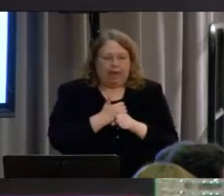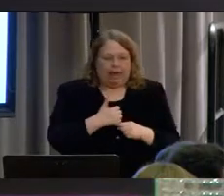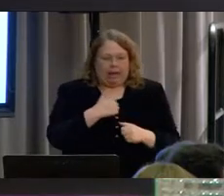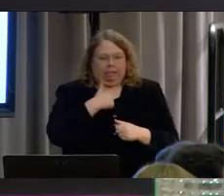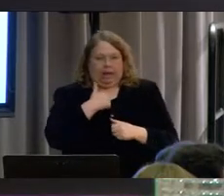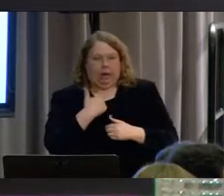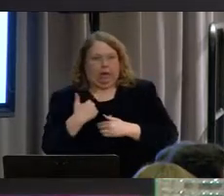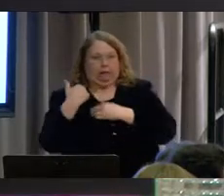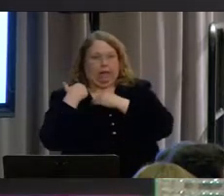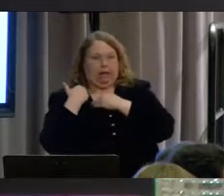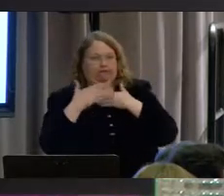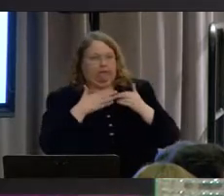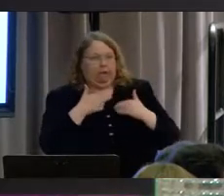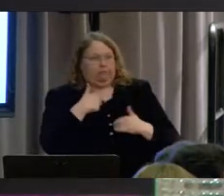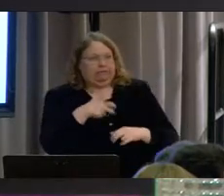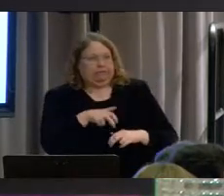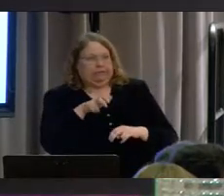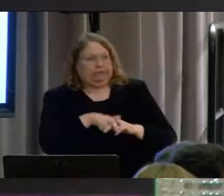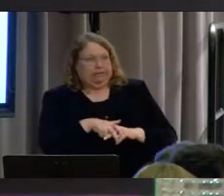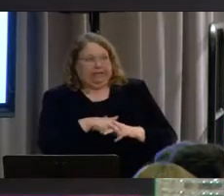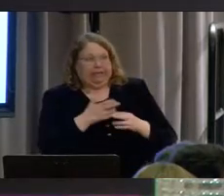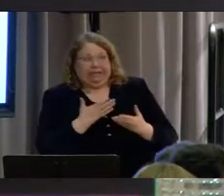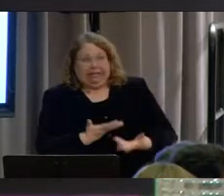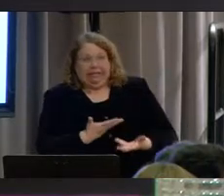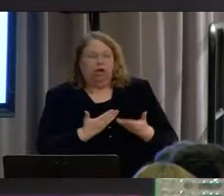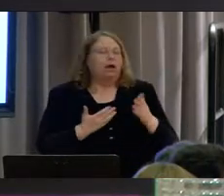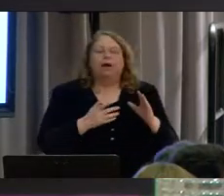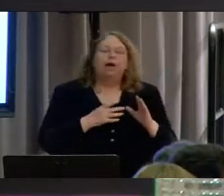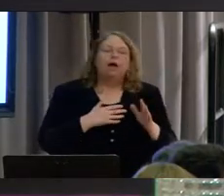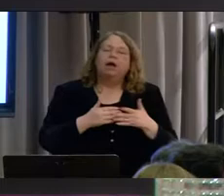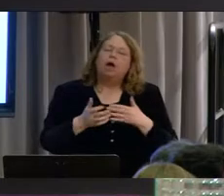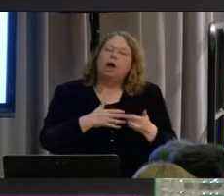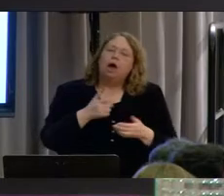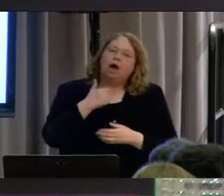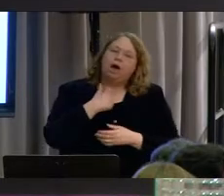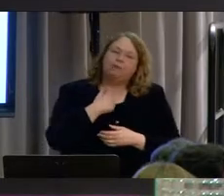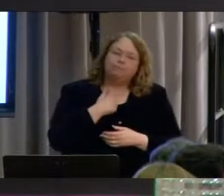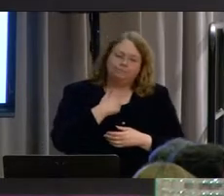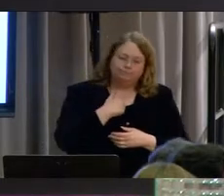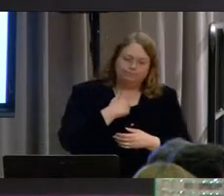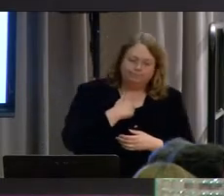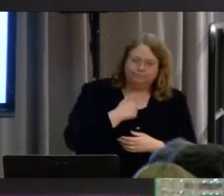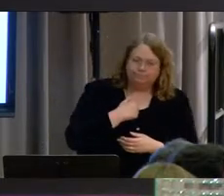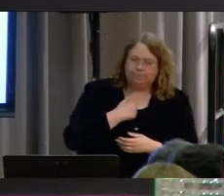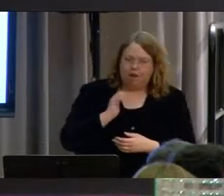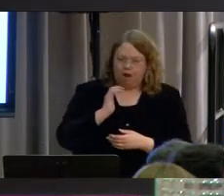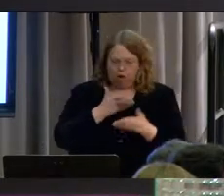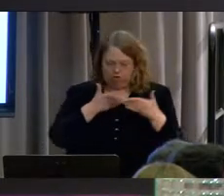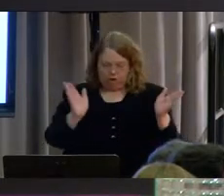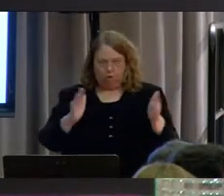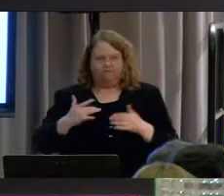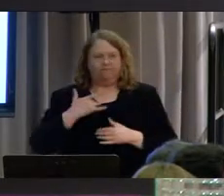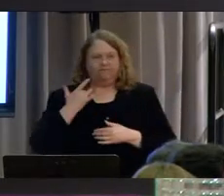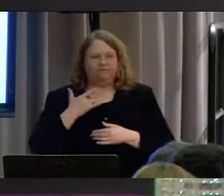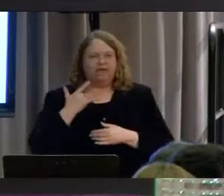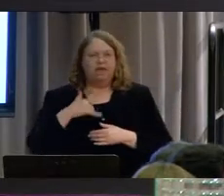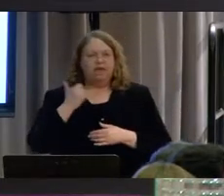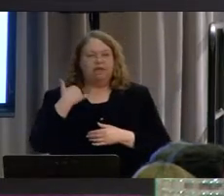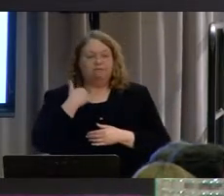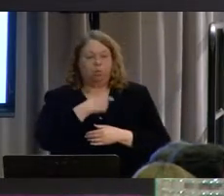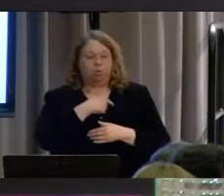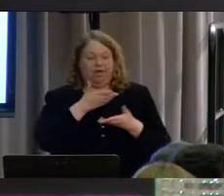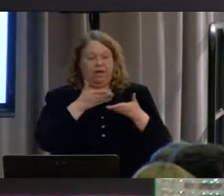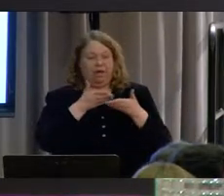though you're just sitting there, you know. But I saw, I would say our general feeling is that of the, if we